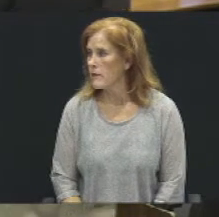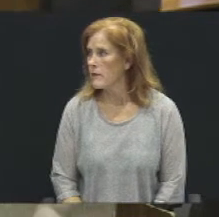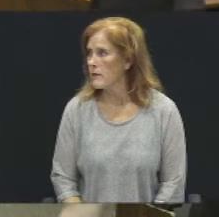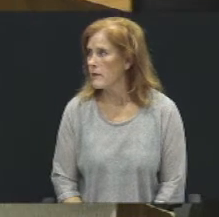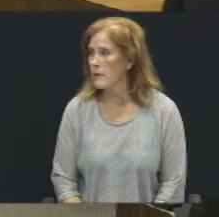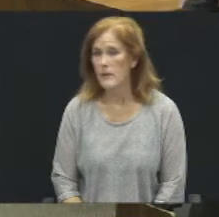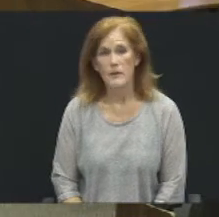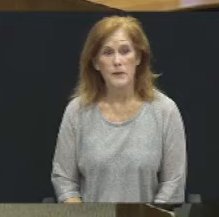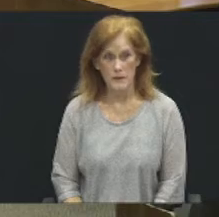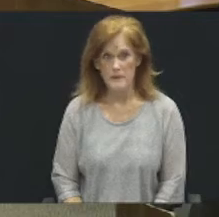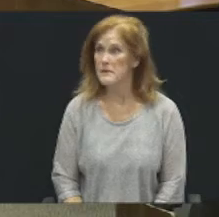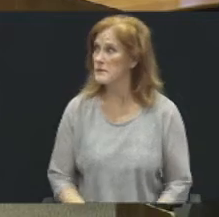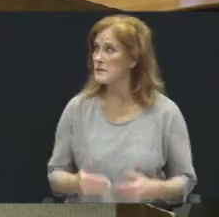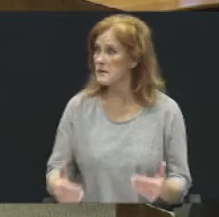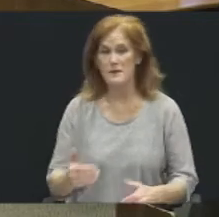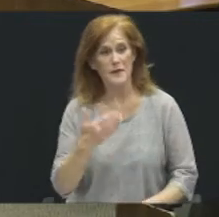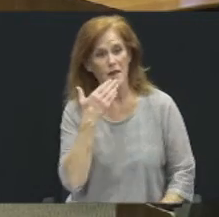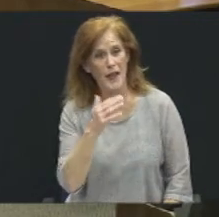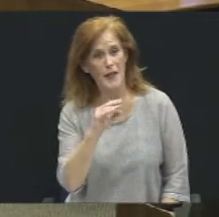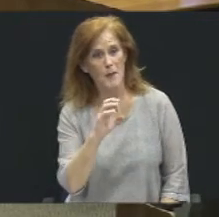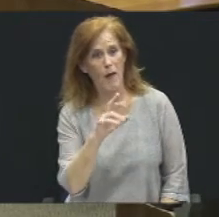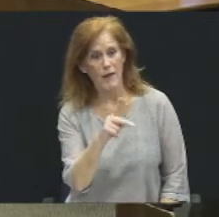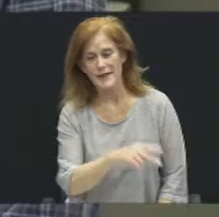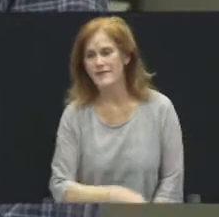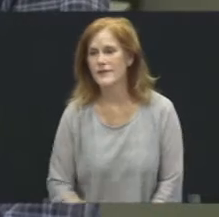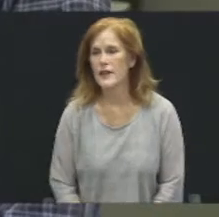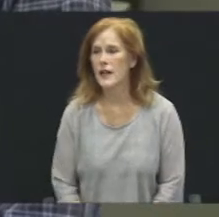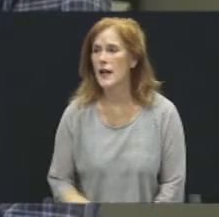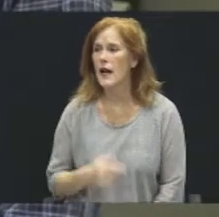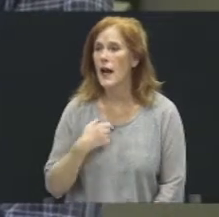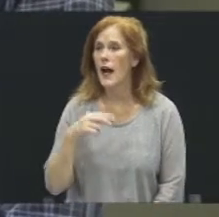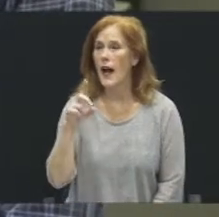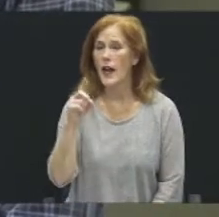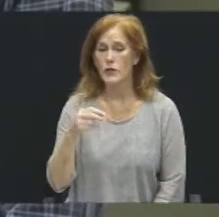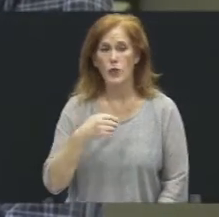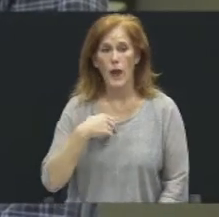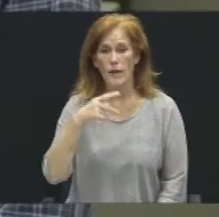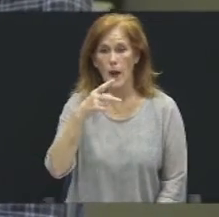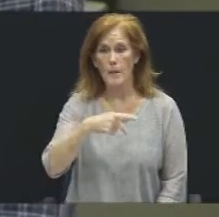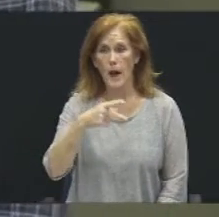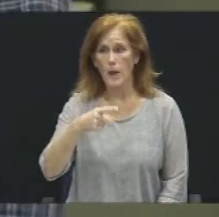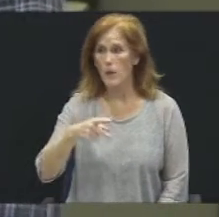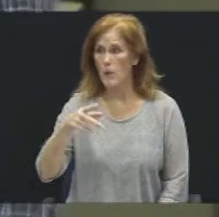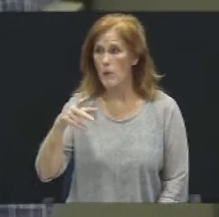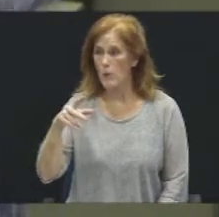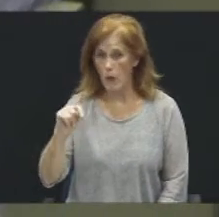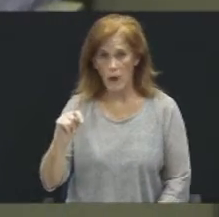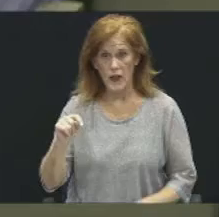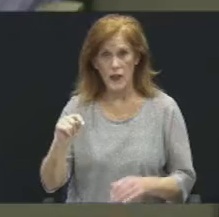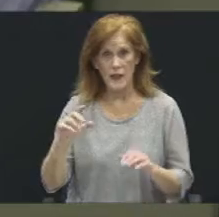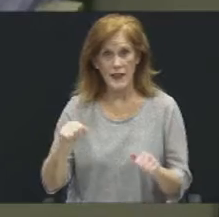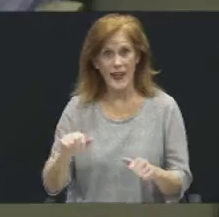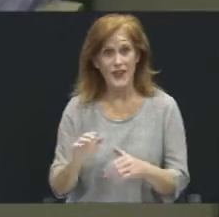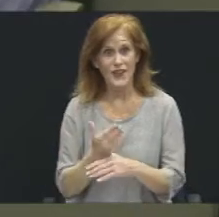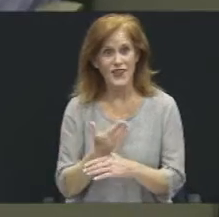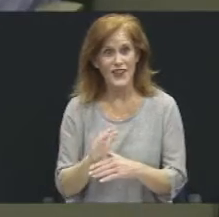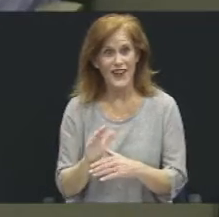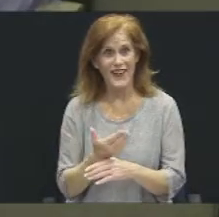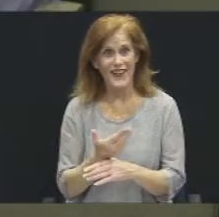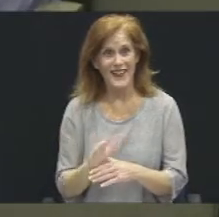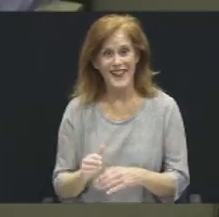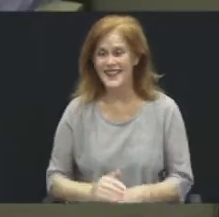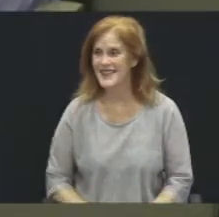Awesome. You're up, Ian. Thanks, Mark. I do have a PowerPoint. Do you guys have the capability of popping it in